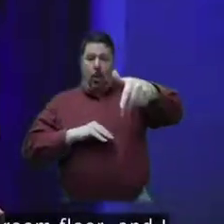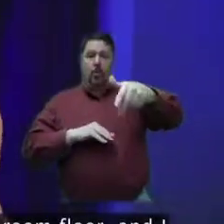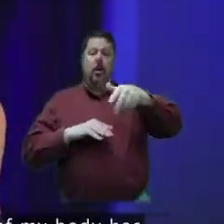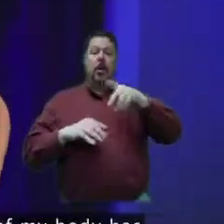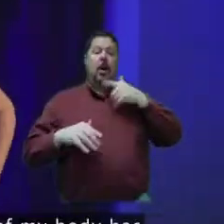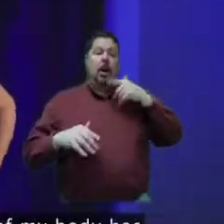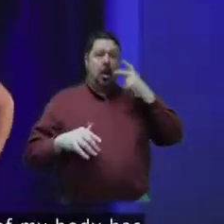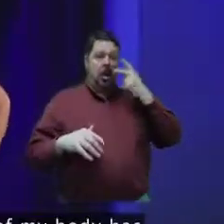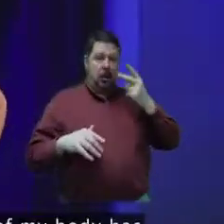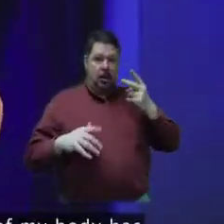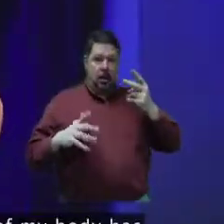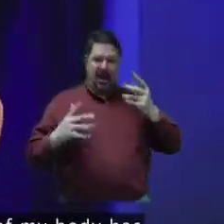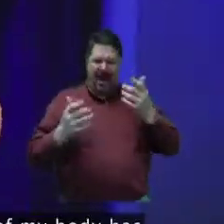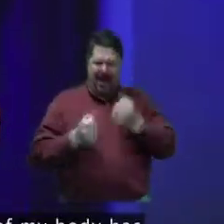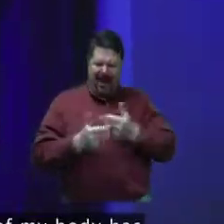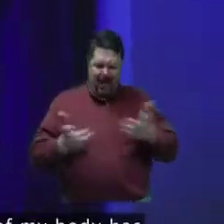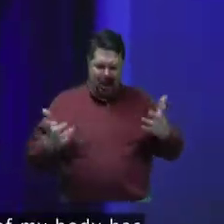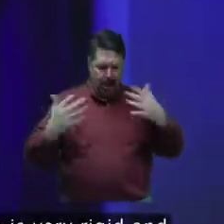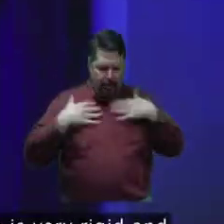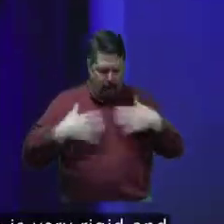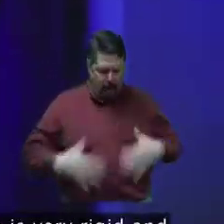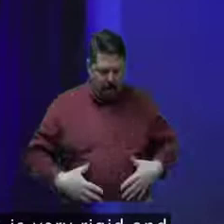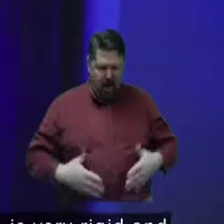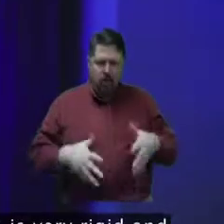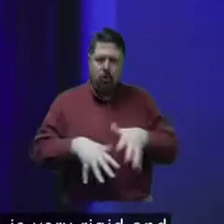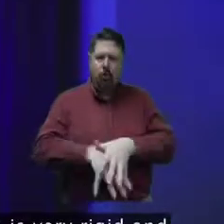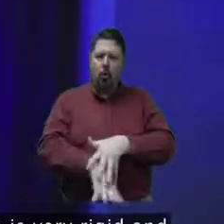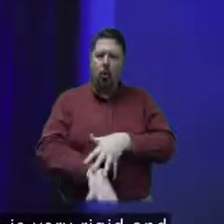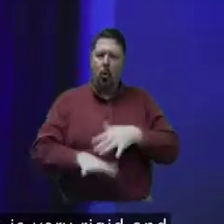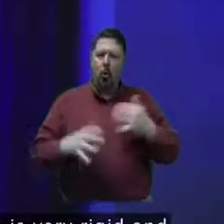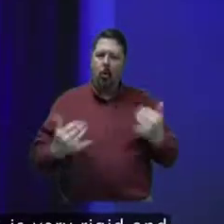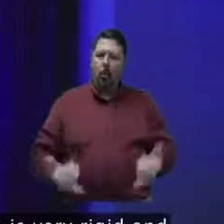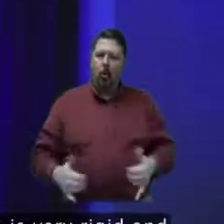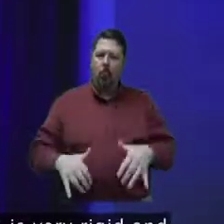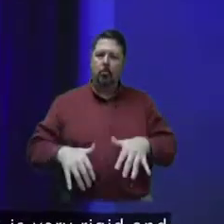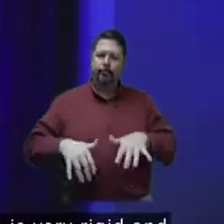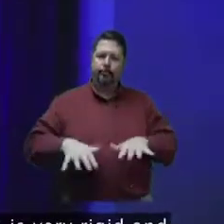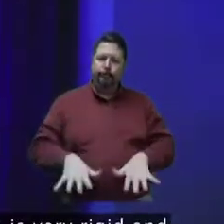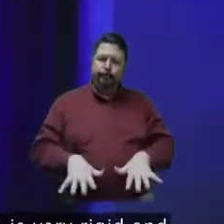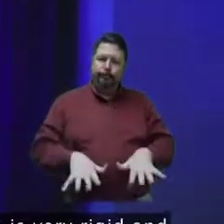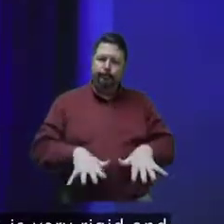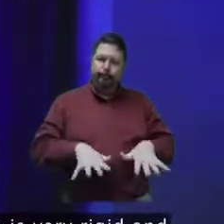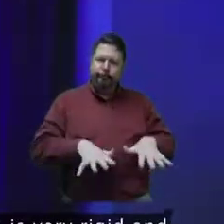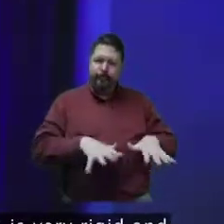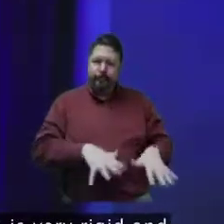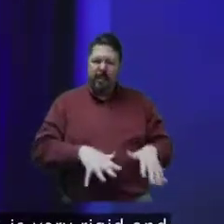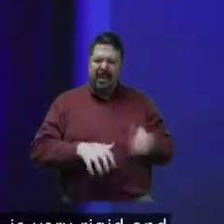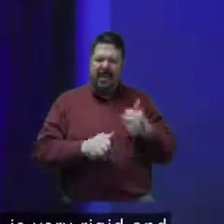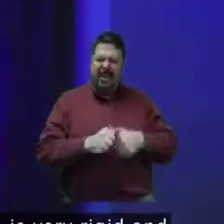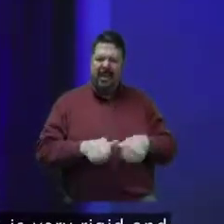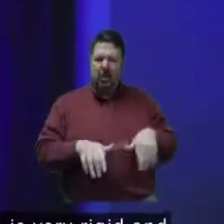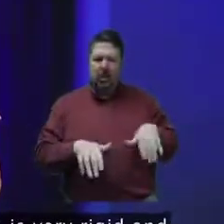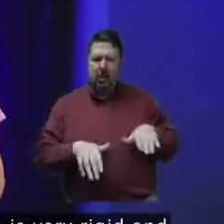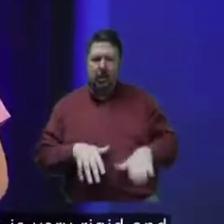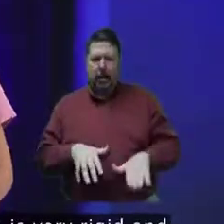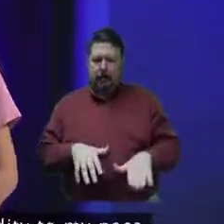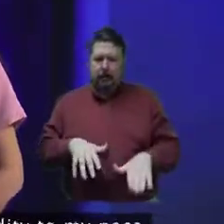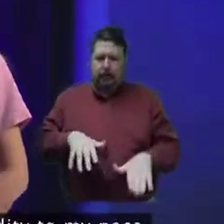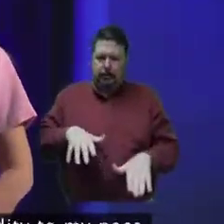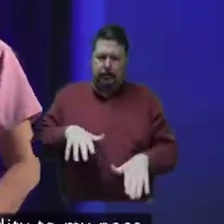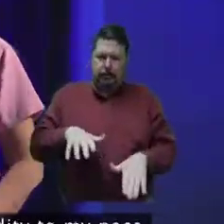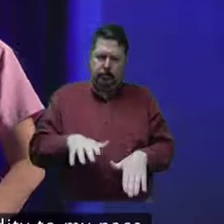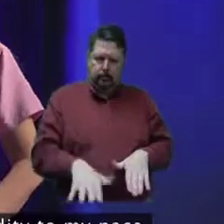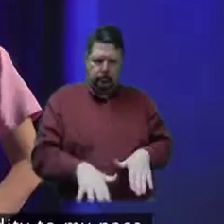and I realize that everything inside of my body has slowed way down. And every step is very rigid and